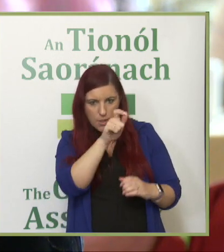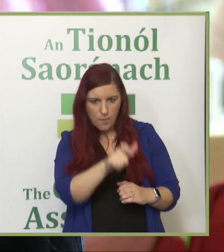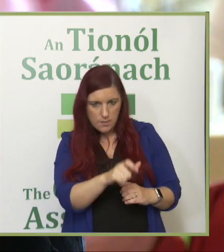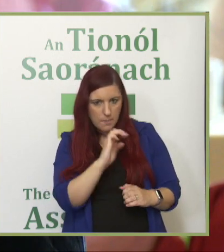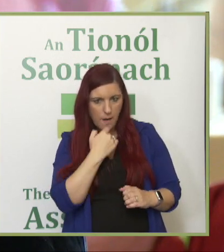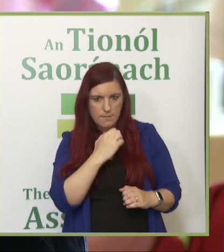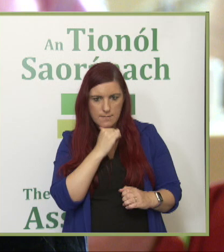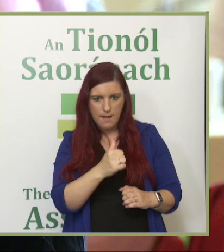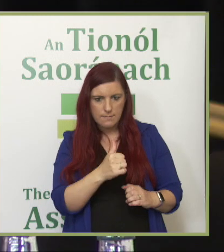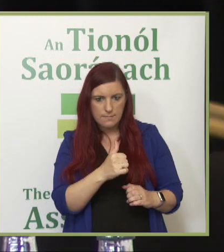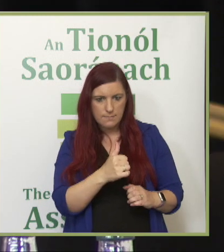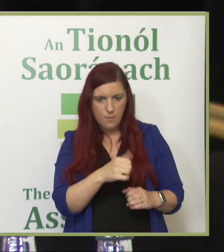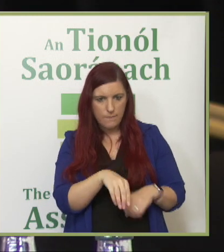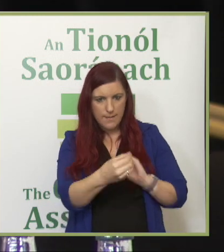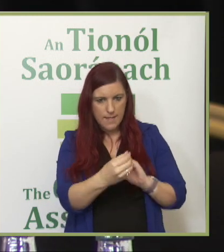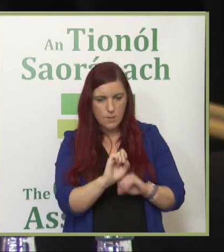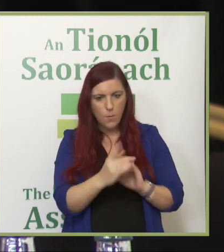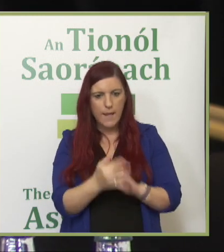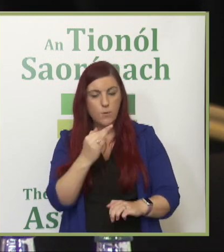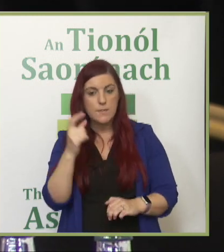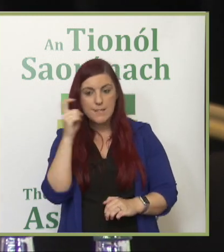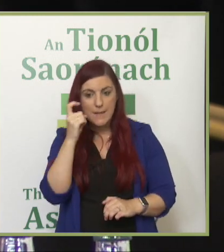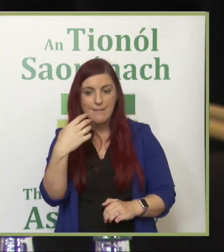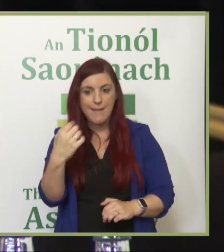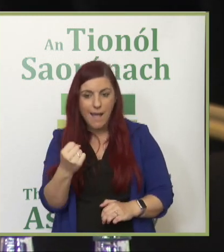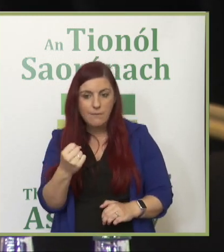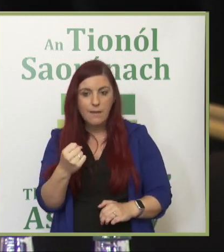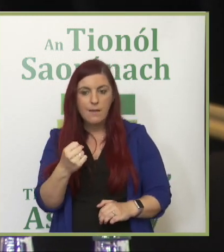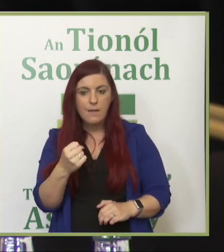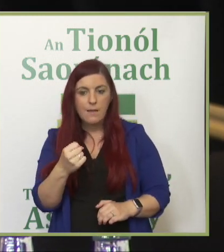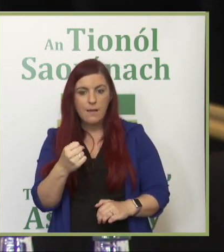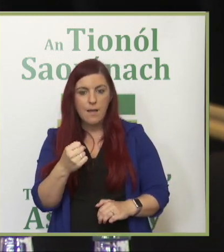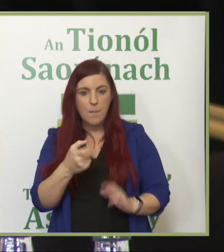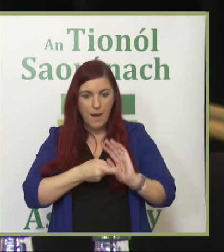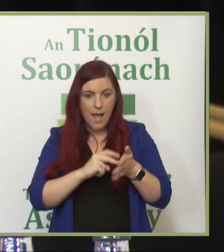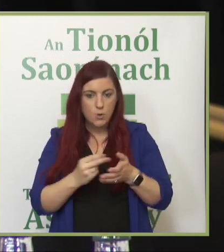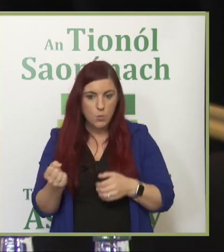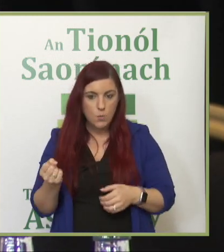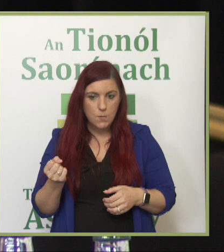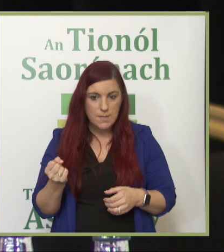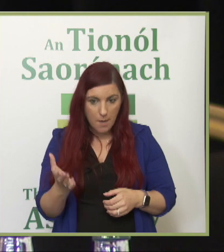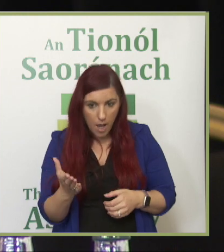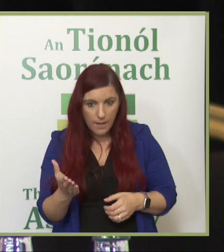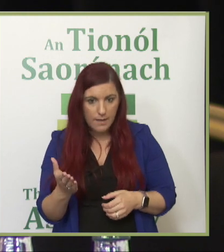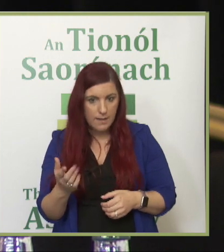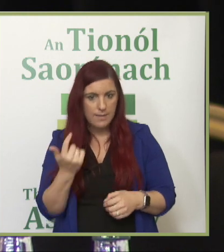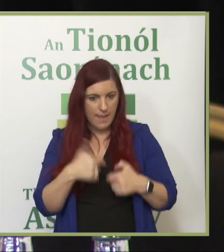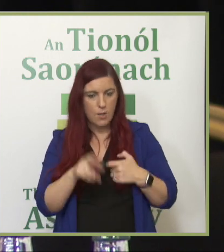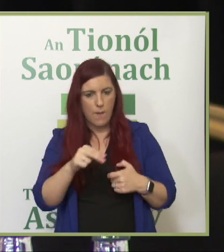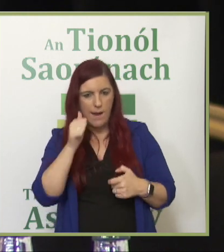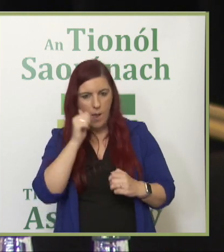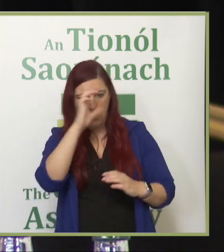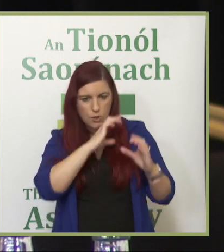an offence. So it would only be if you suspected that they intended to supply them at that stage that you could search. So that's that